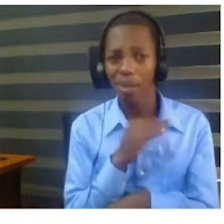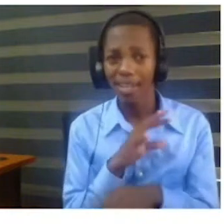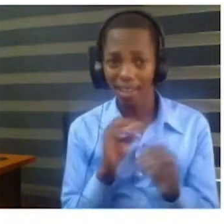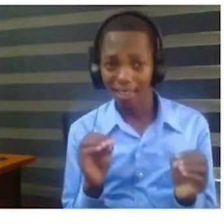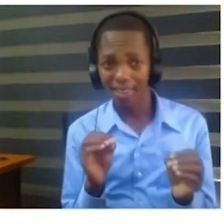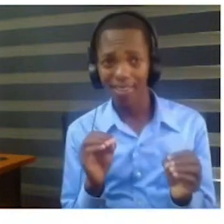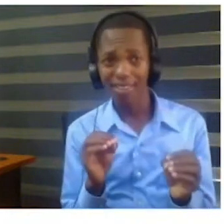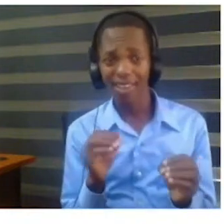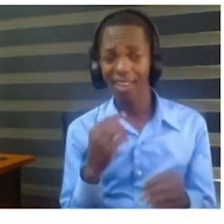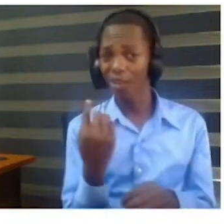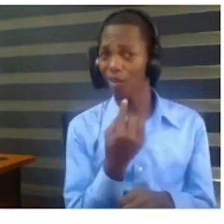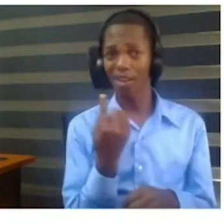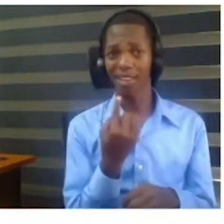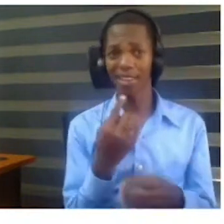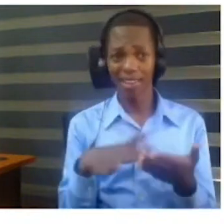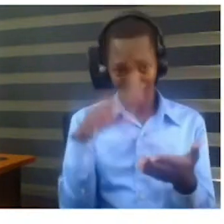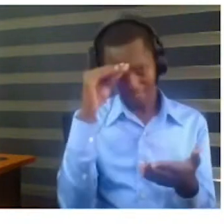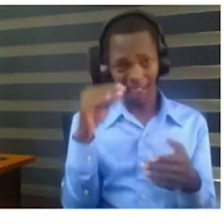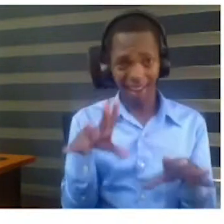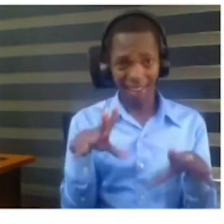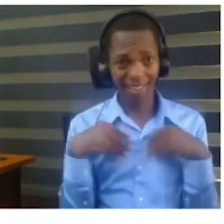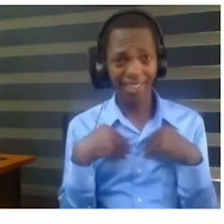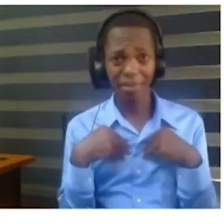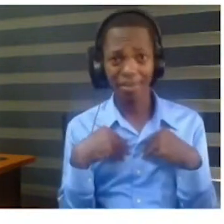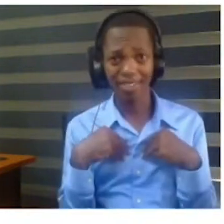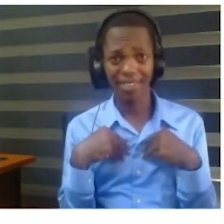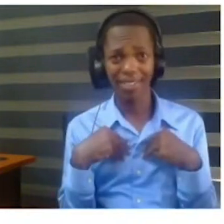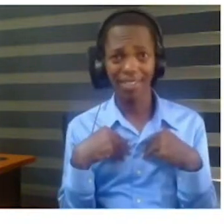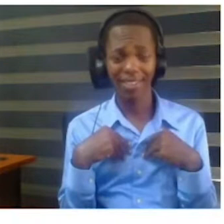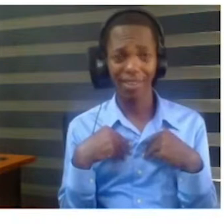accept inferior service for the rest of my life?